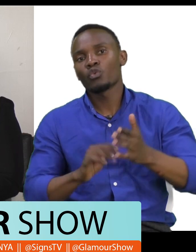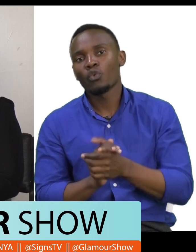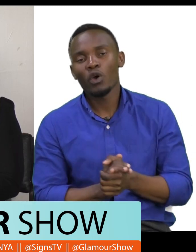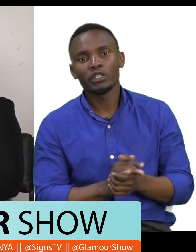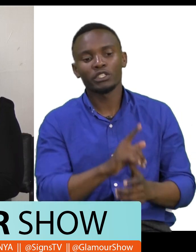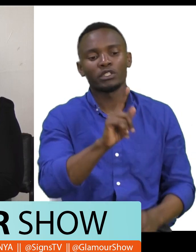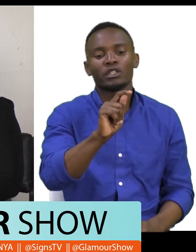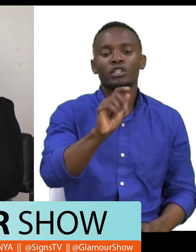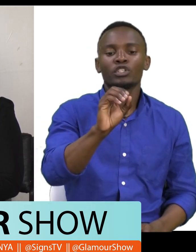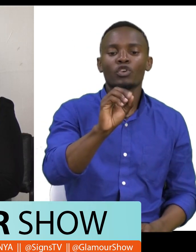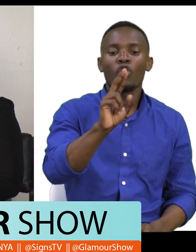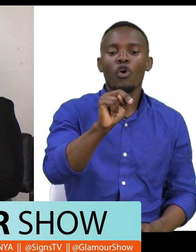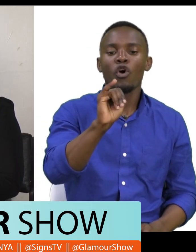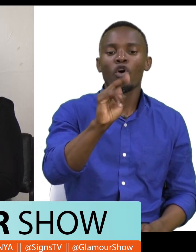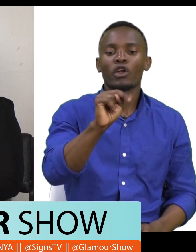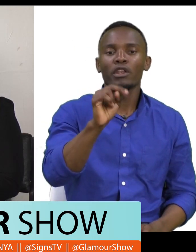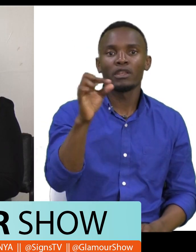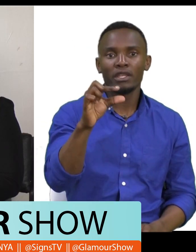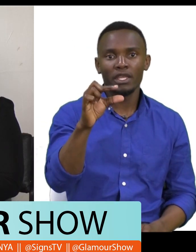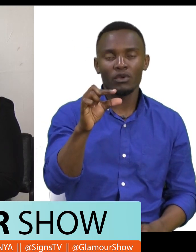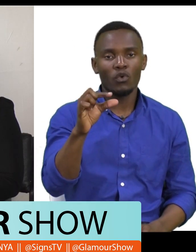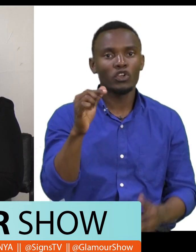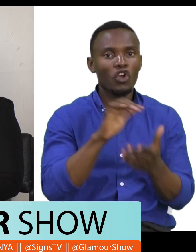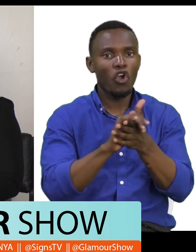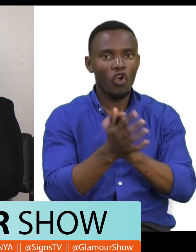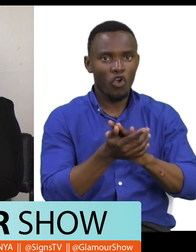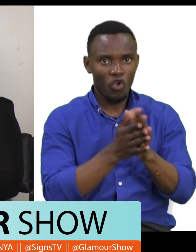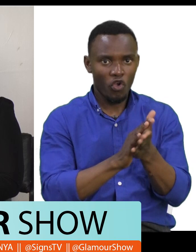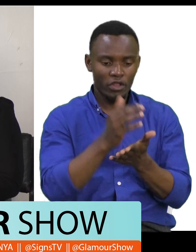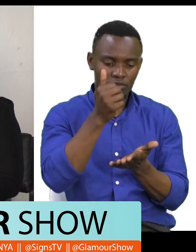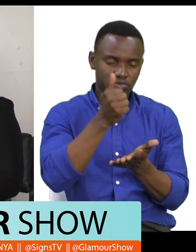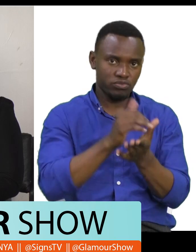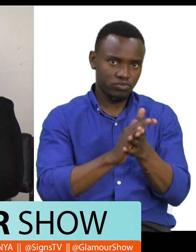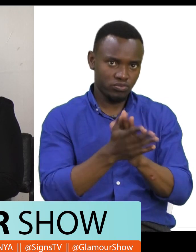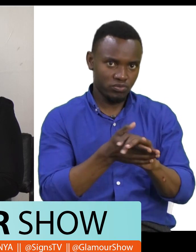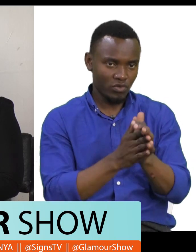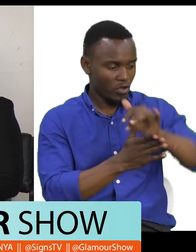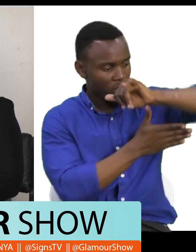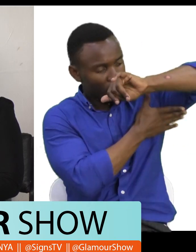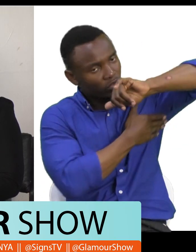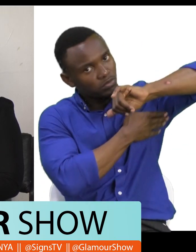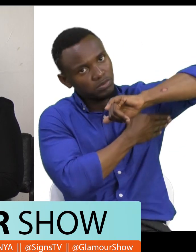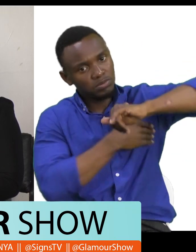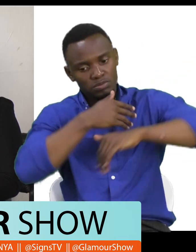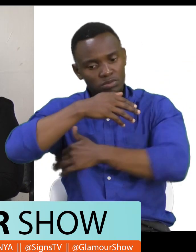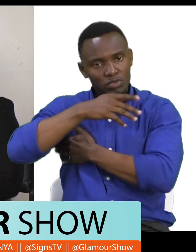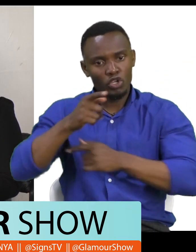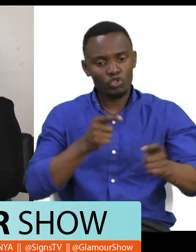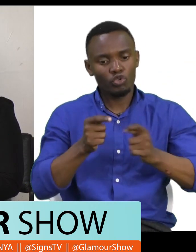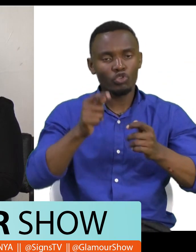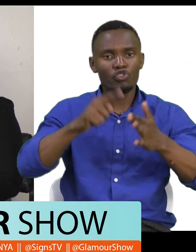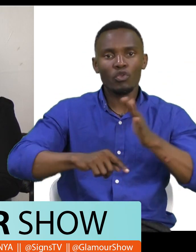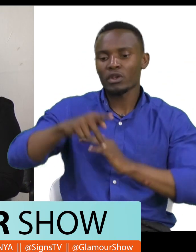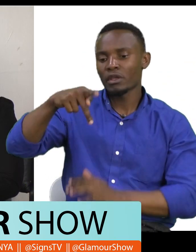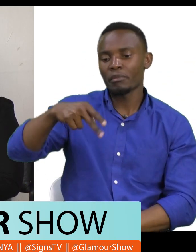apply toning lotion to cool the client or to regulate the pH